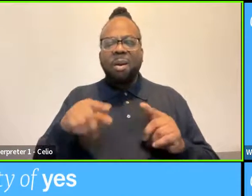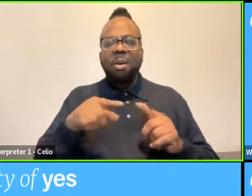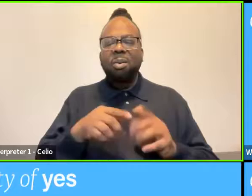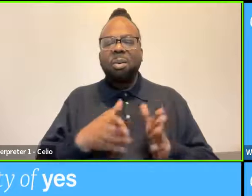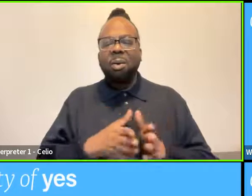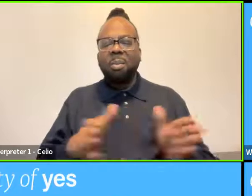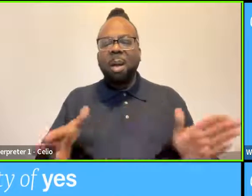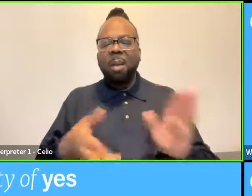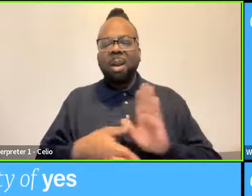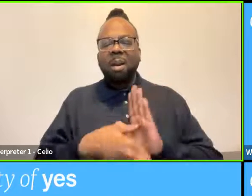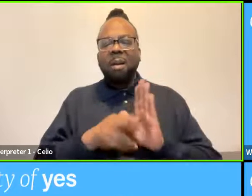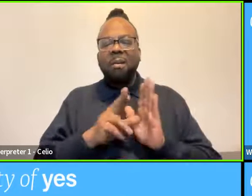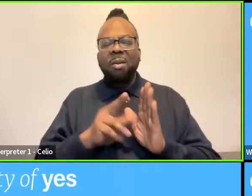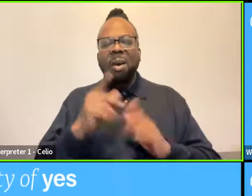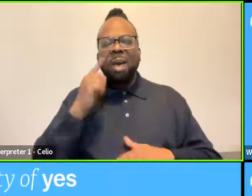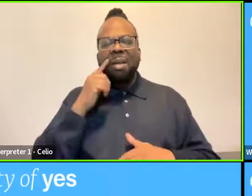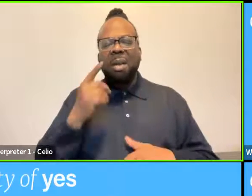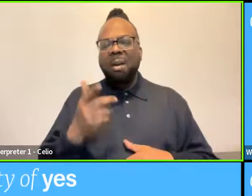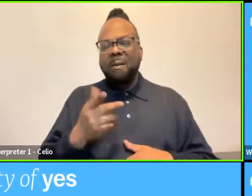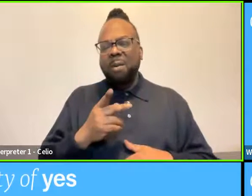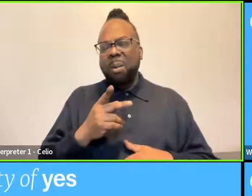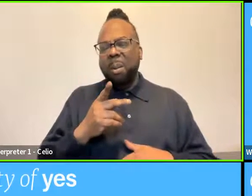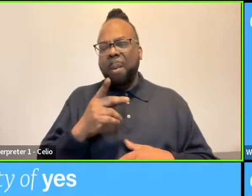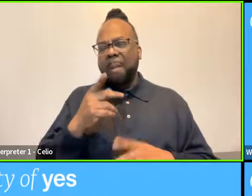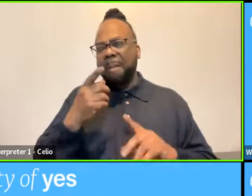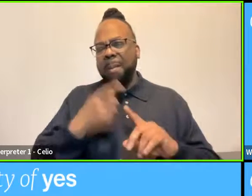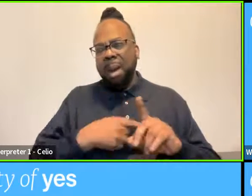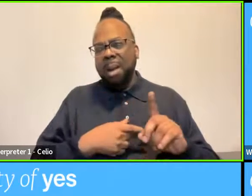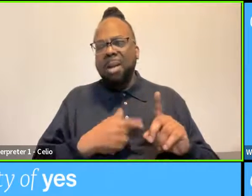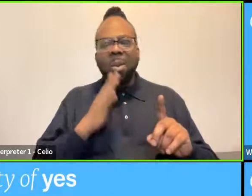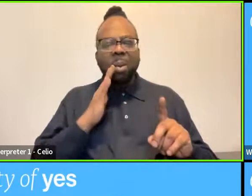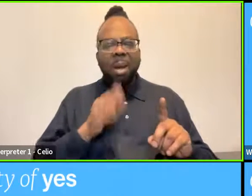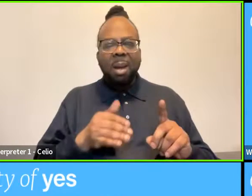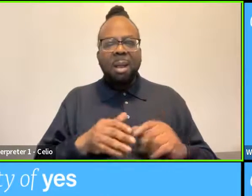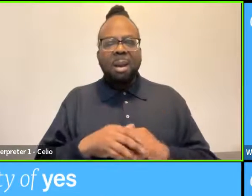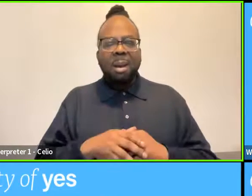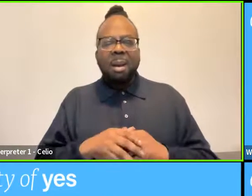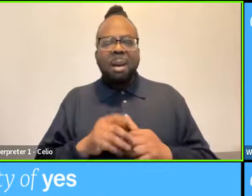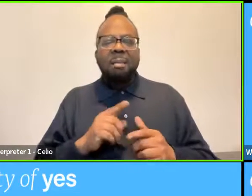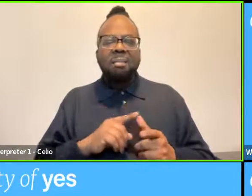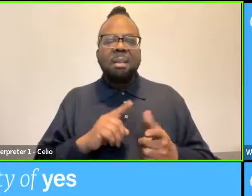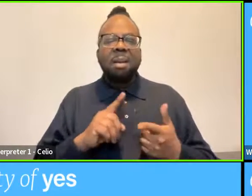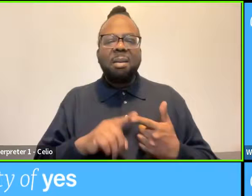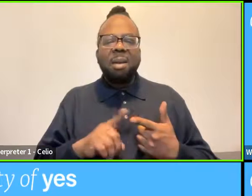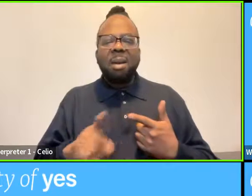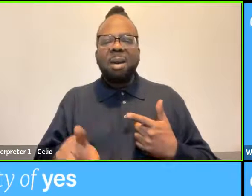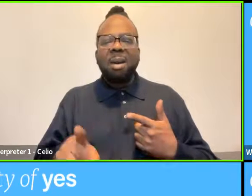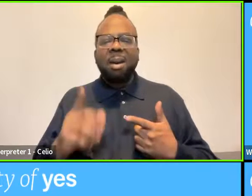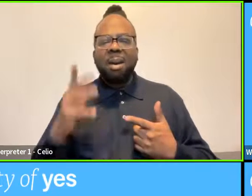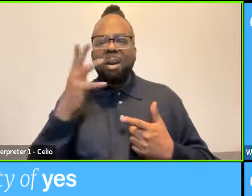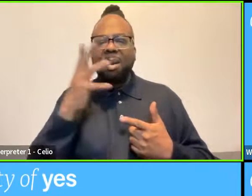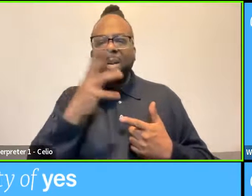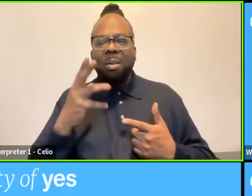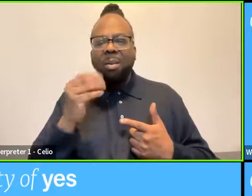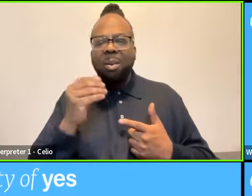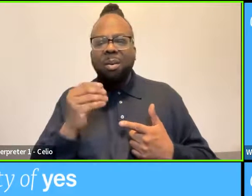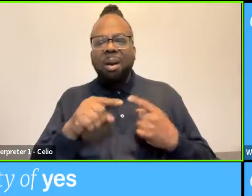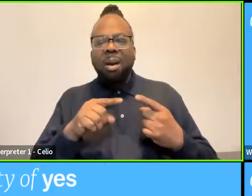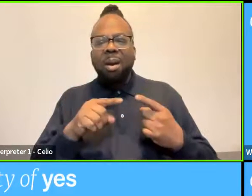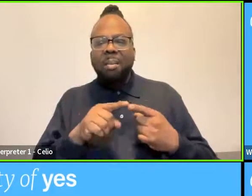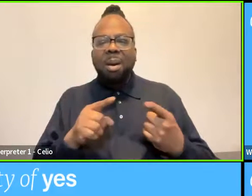will be in a few months at this point. And then, the beauty of the uniform land use